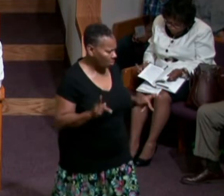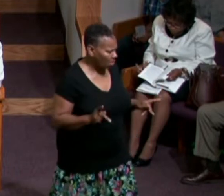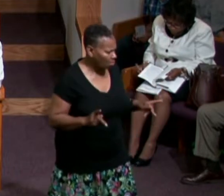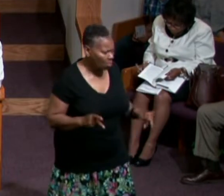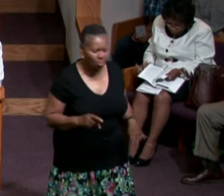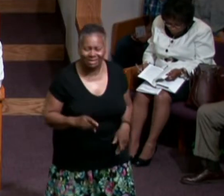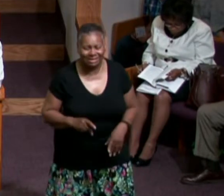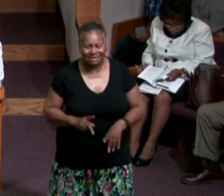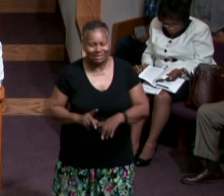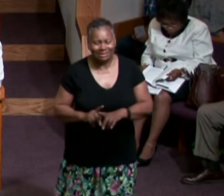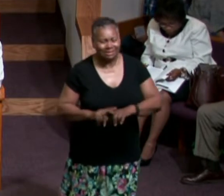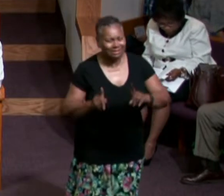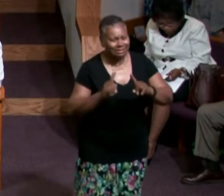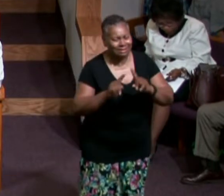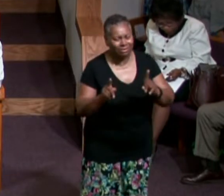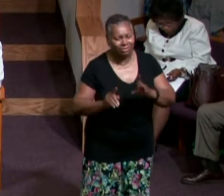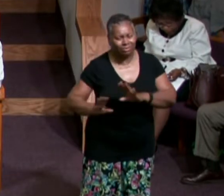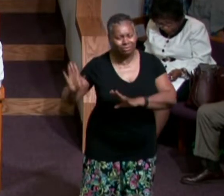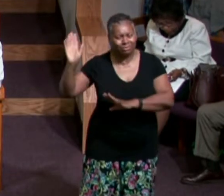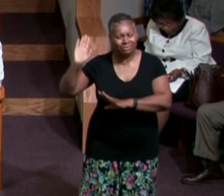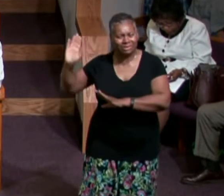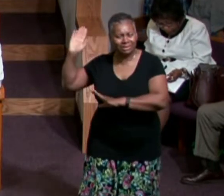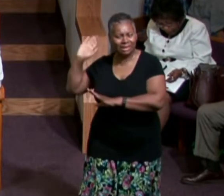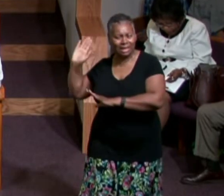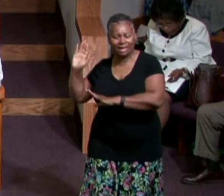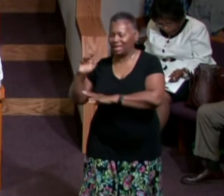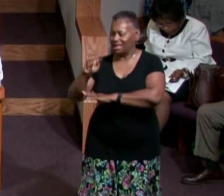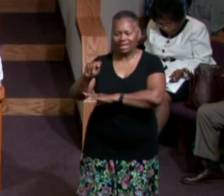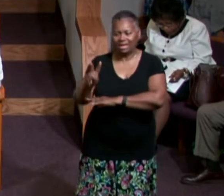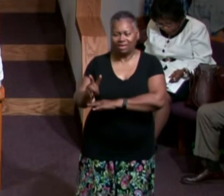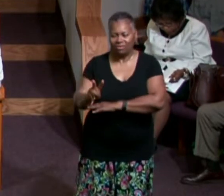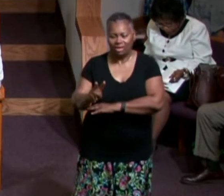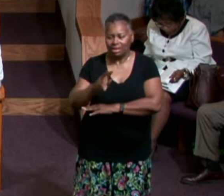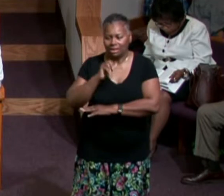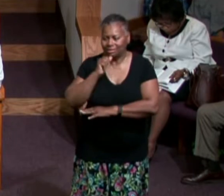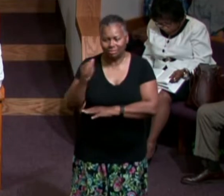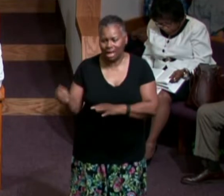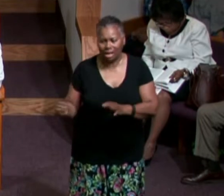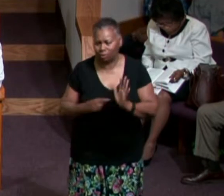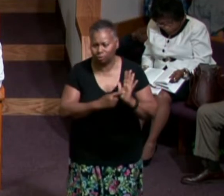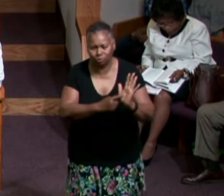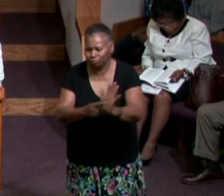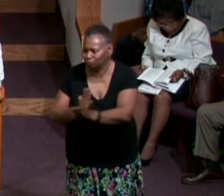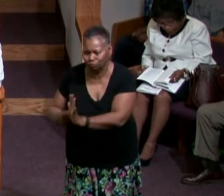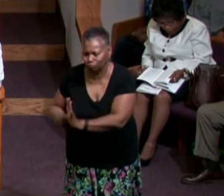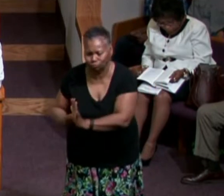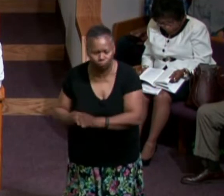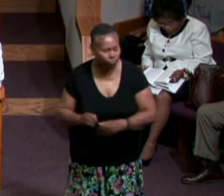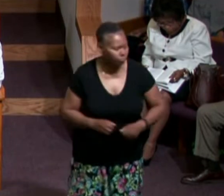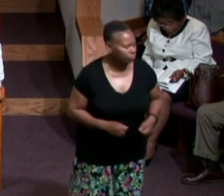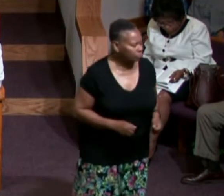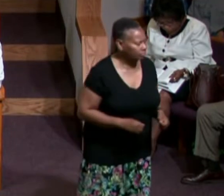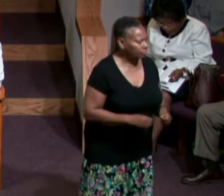only difference is back in the day, these shows did not exist on television. Help me, somebody. However, there